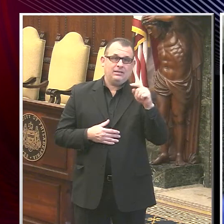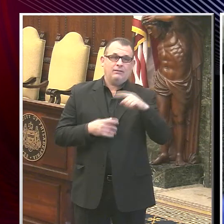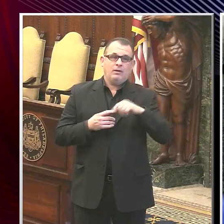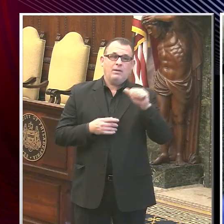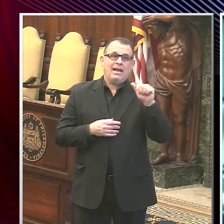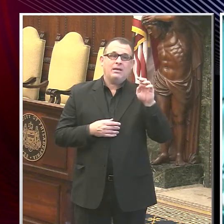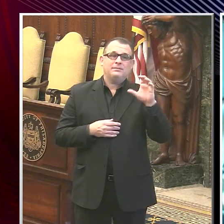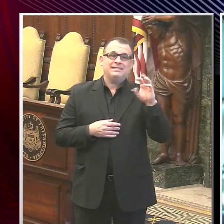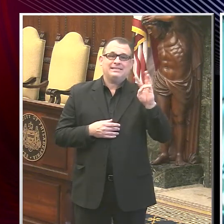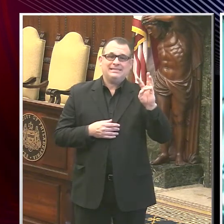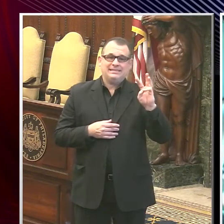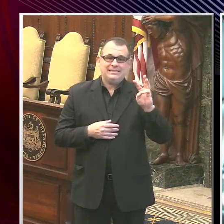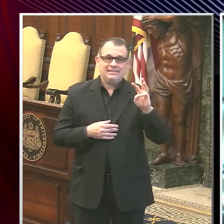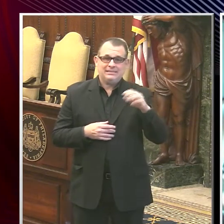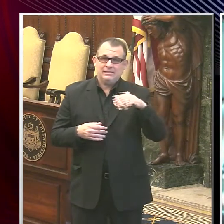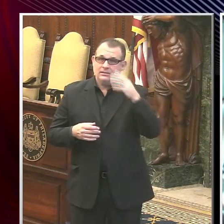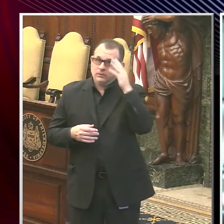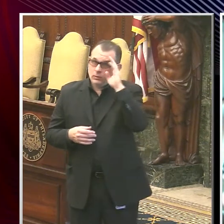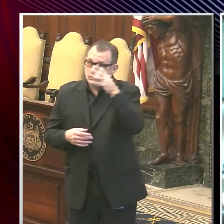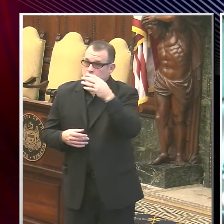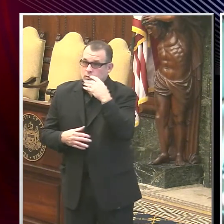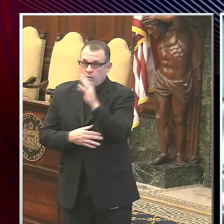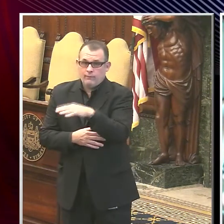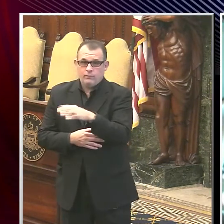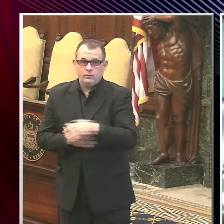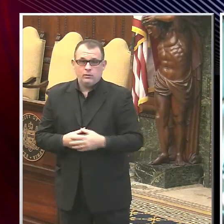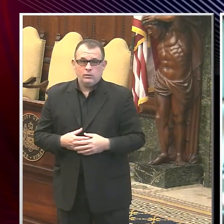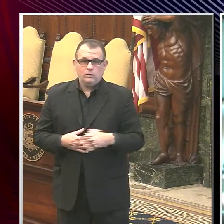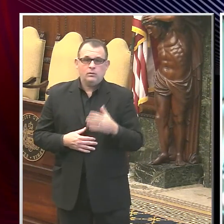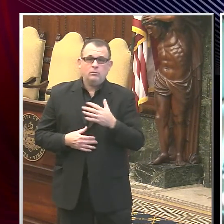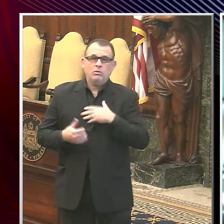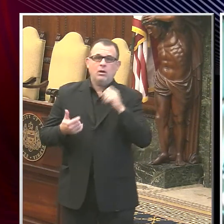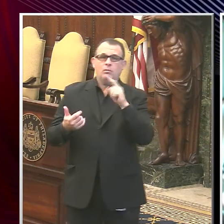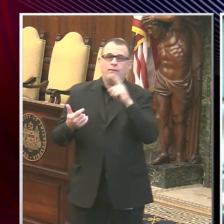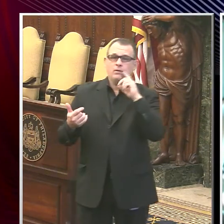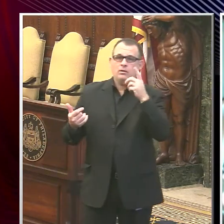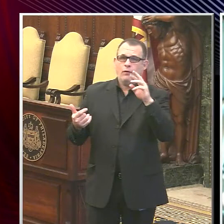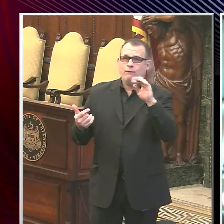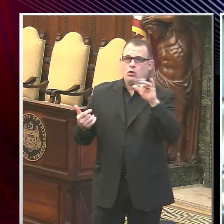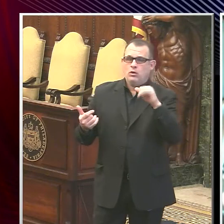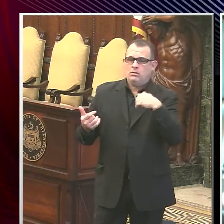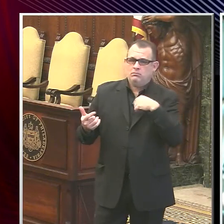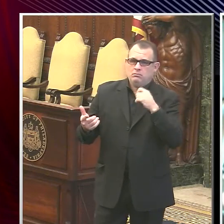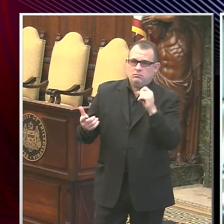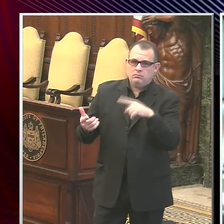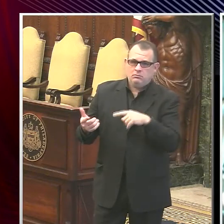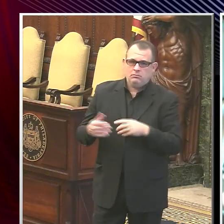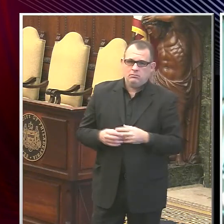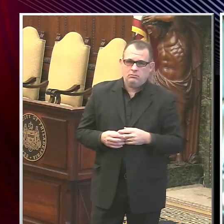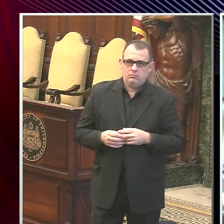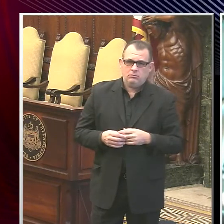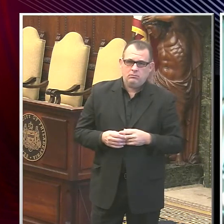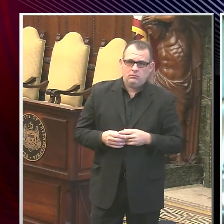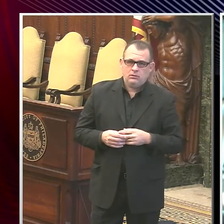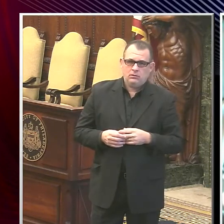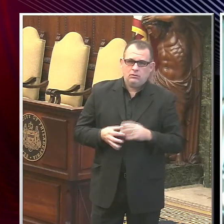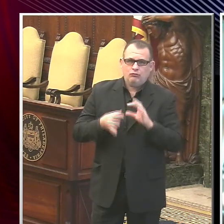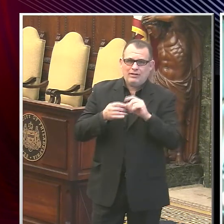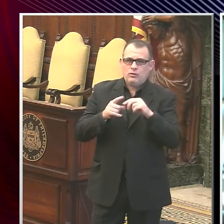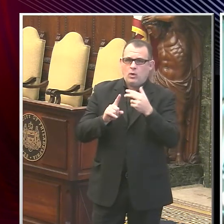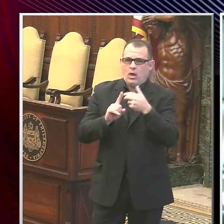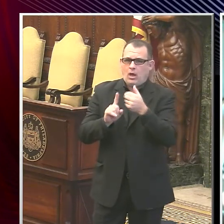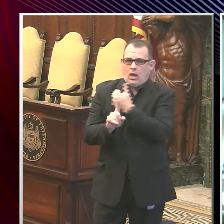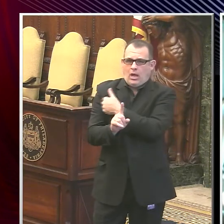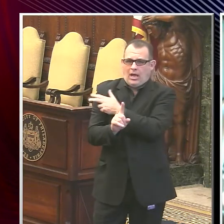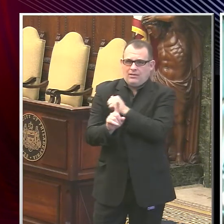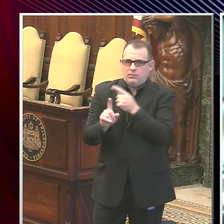Good afternoon, everybody. My question is for Dr. Farley as well. It's in regards to hospitalizations and the